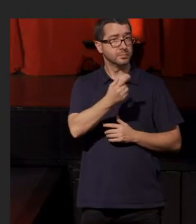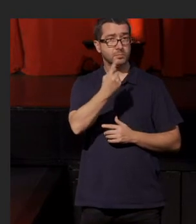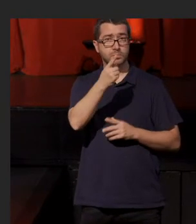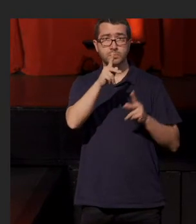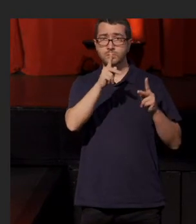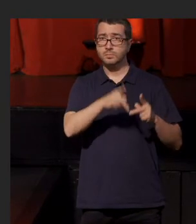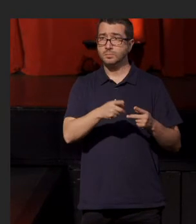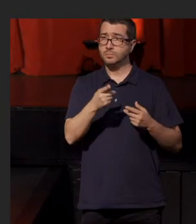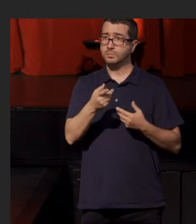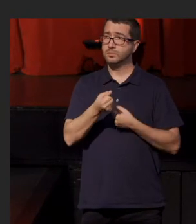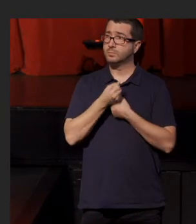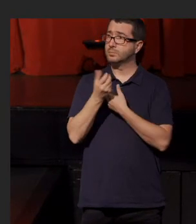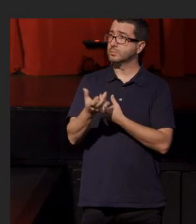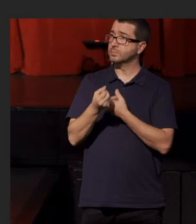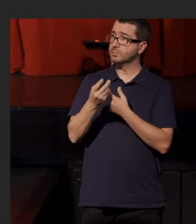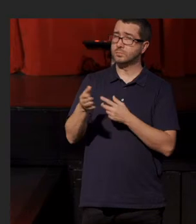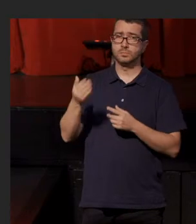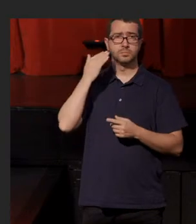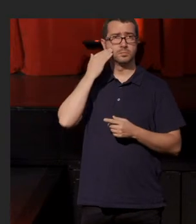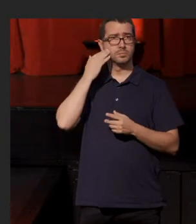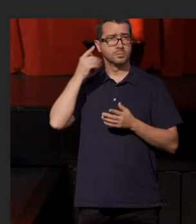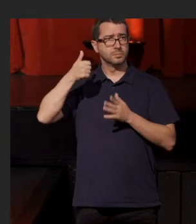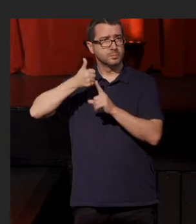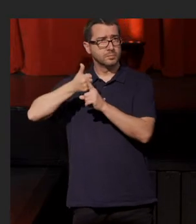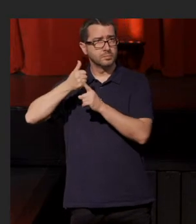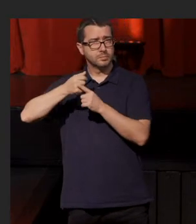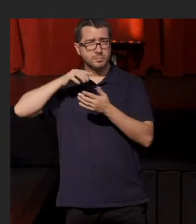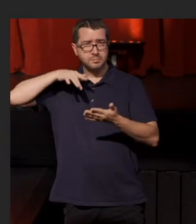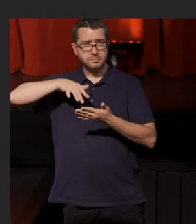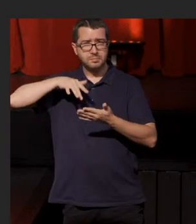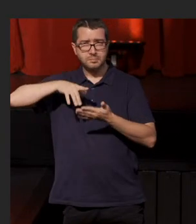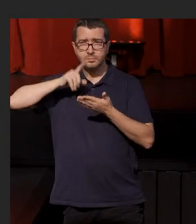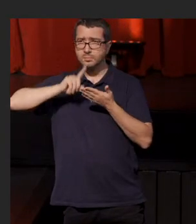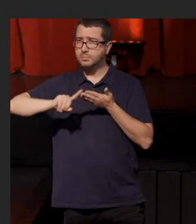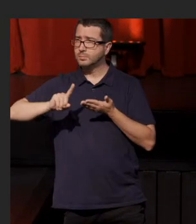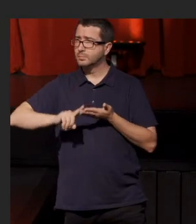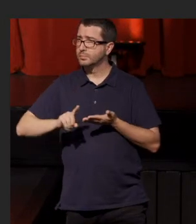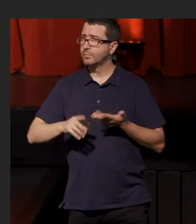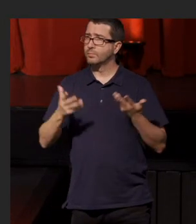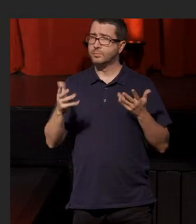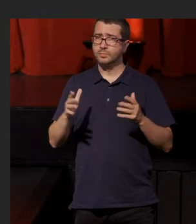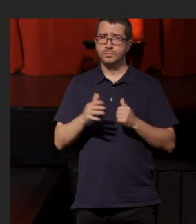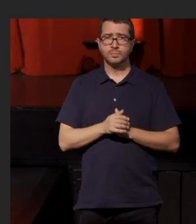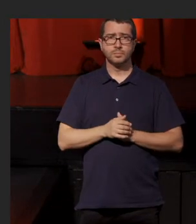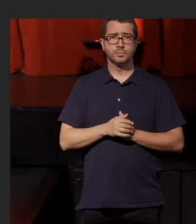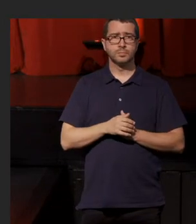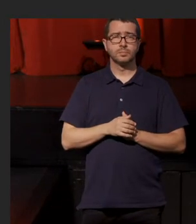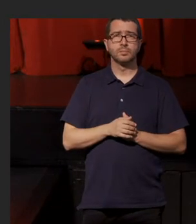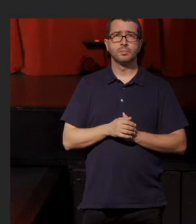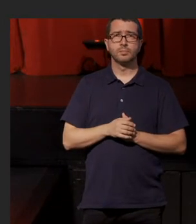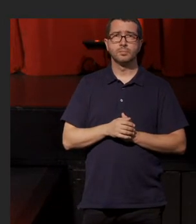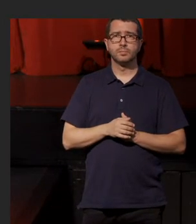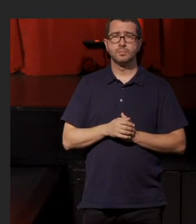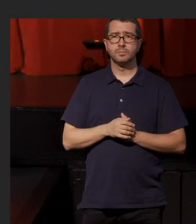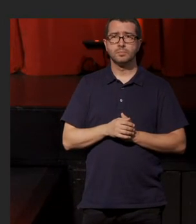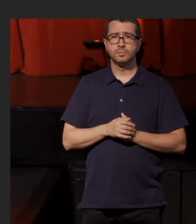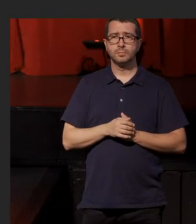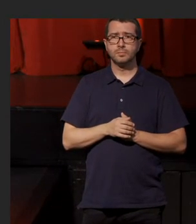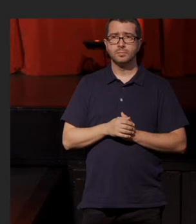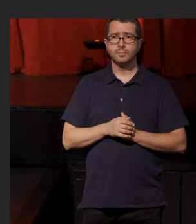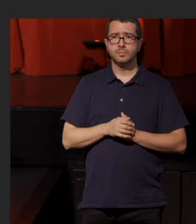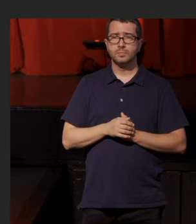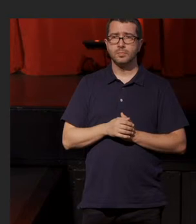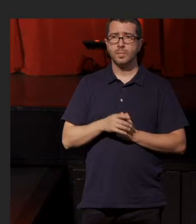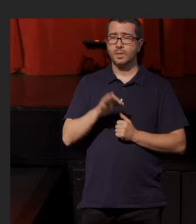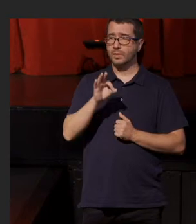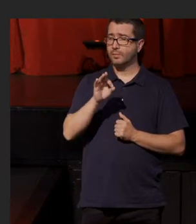the evidence themselves. They've done internal studies. You know, there's a funny experiment that Francis Hogan disclosed where